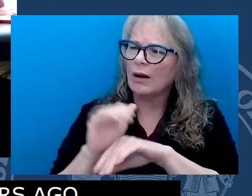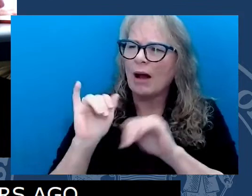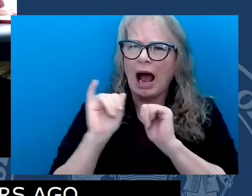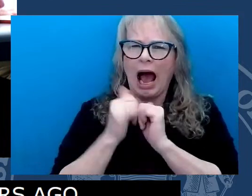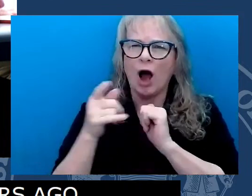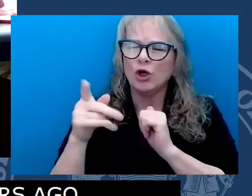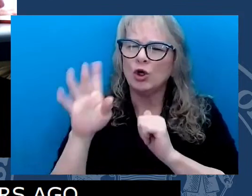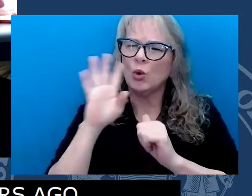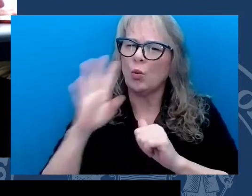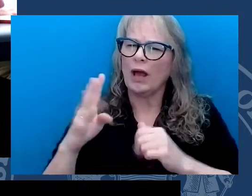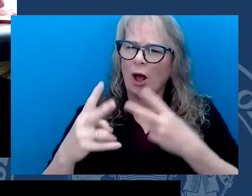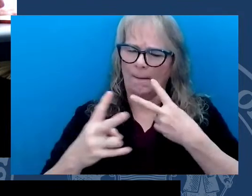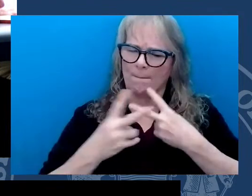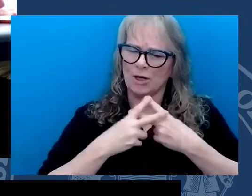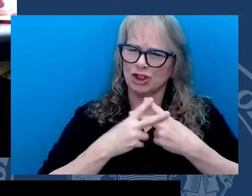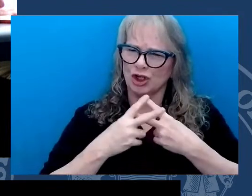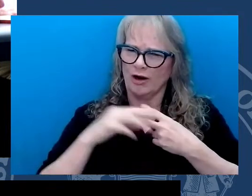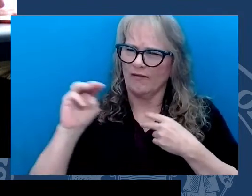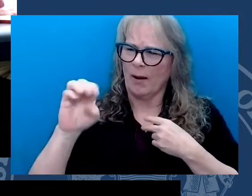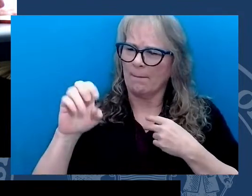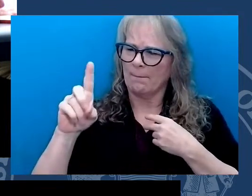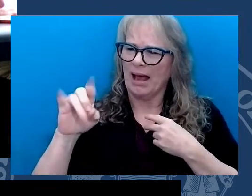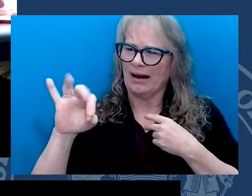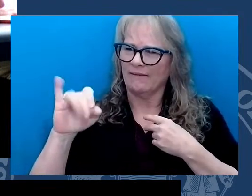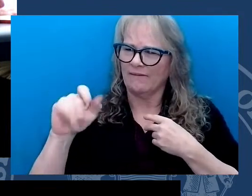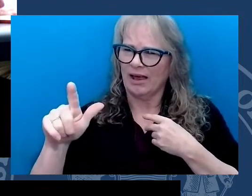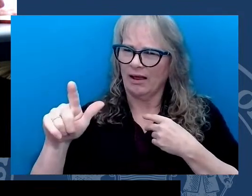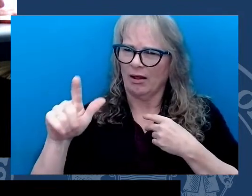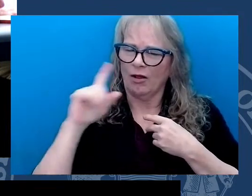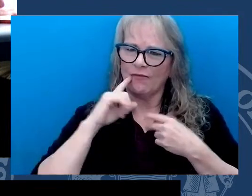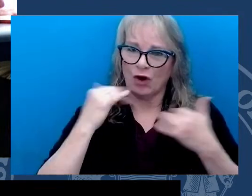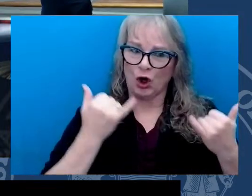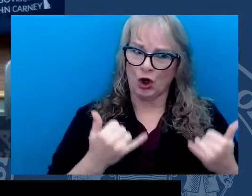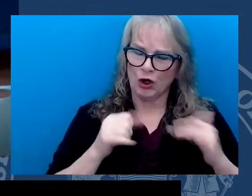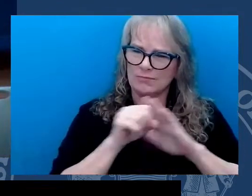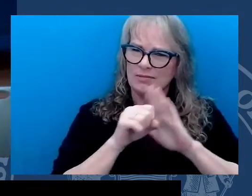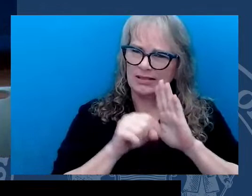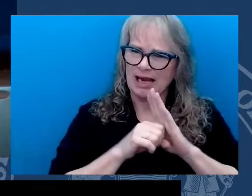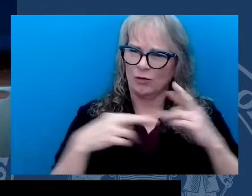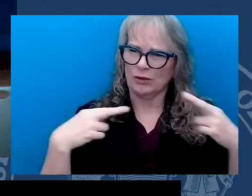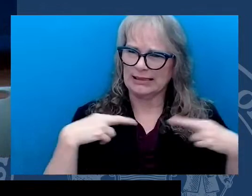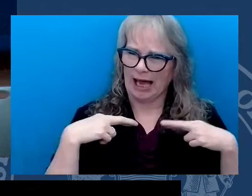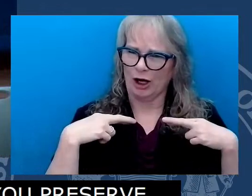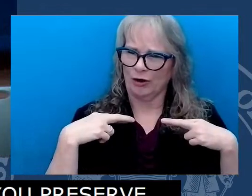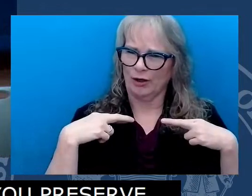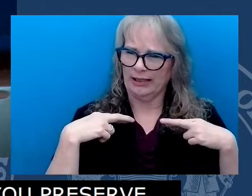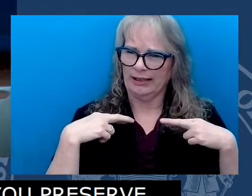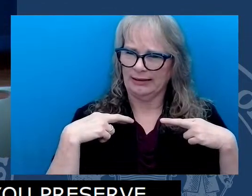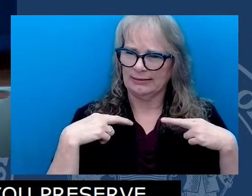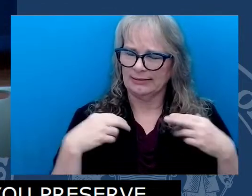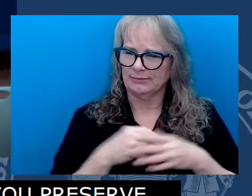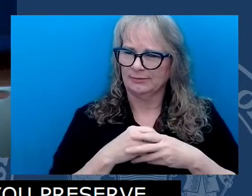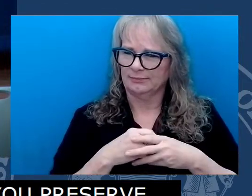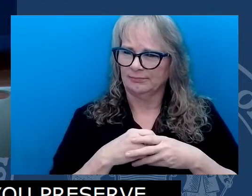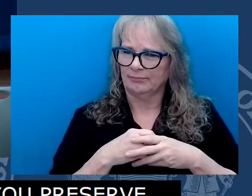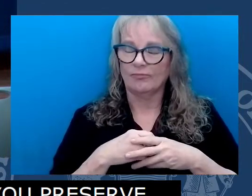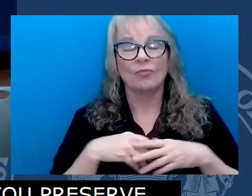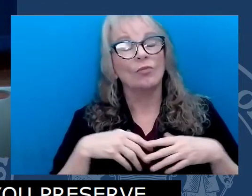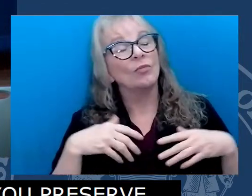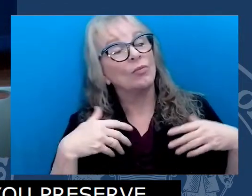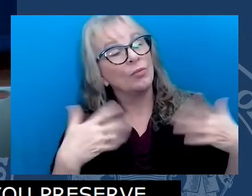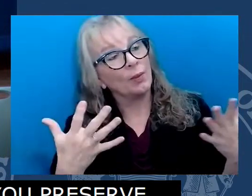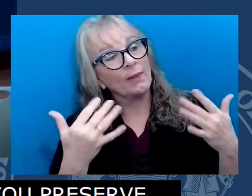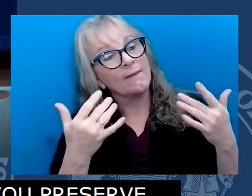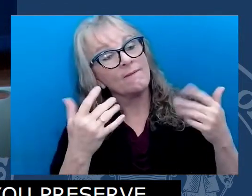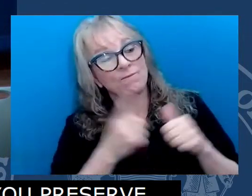Medifil for current state of Delaware retirees? So well, first of all, the current contract